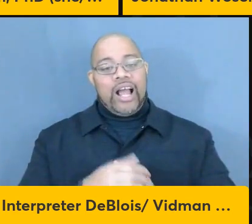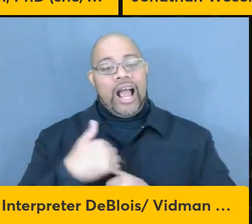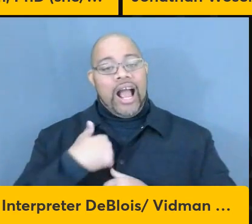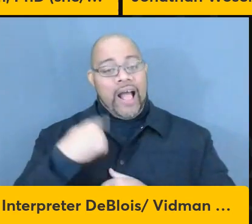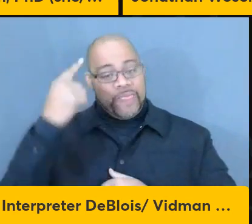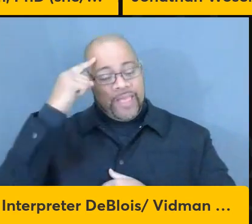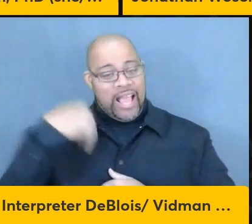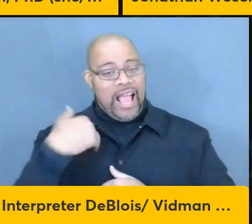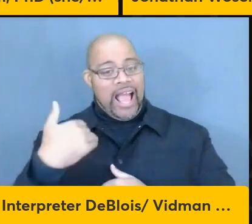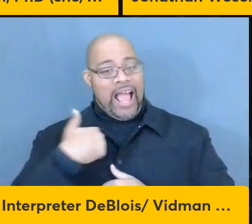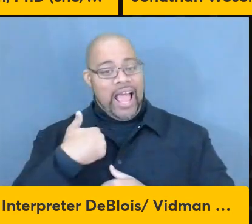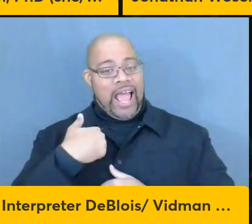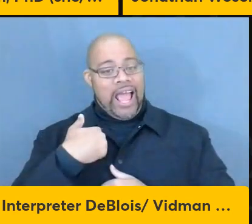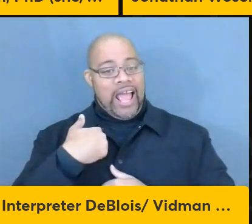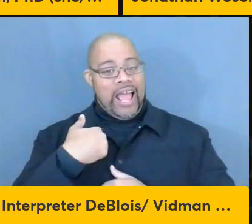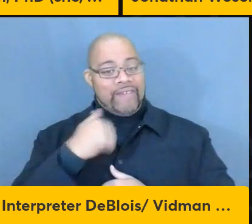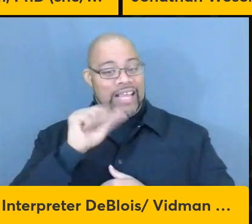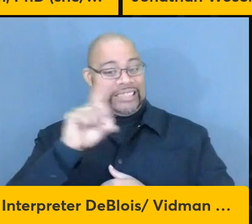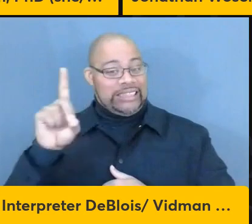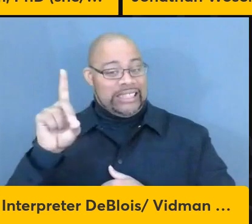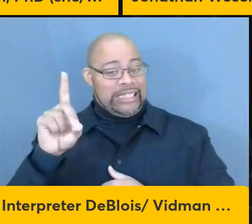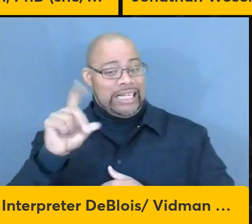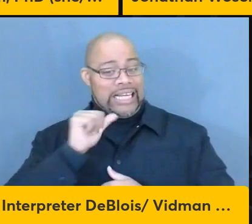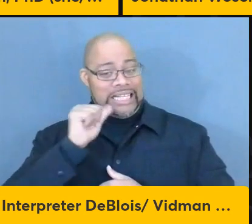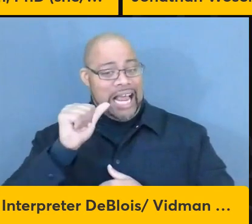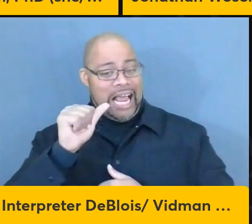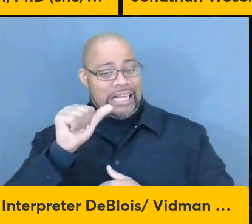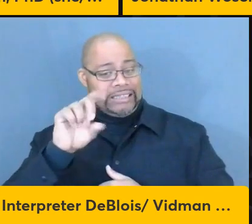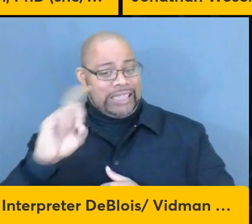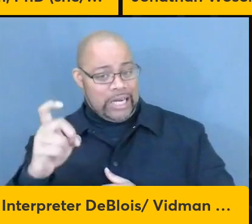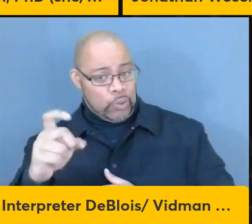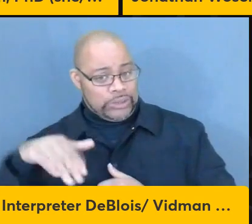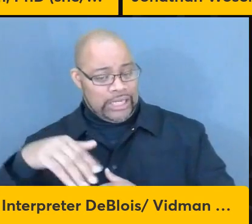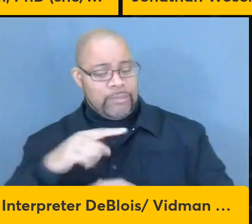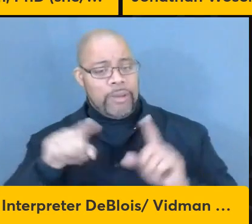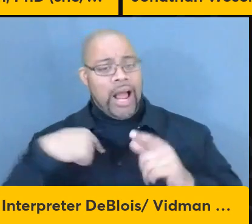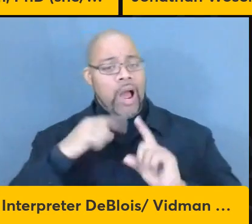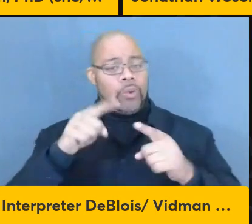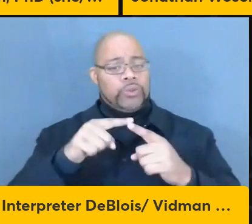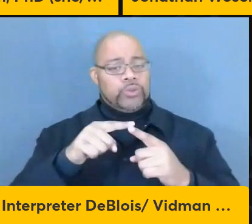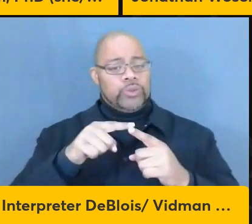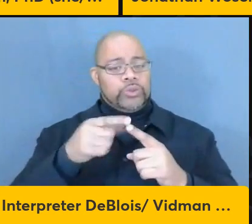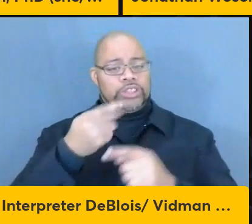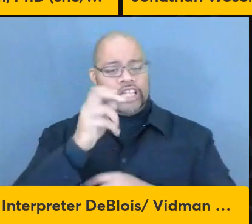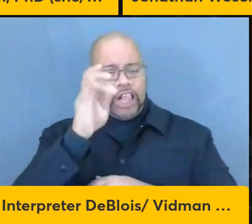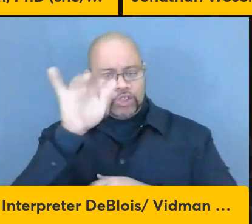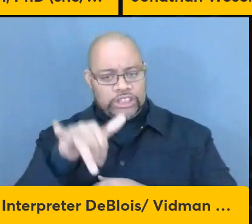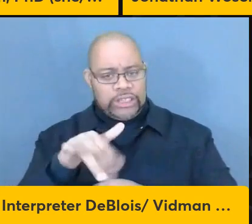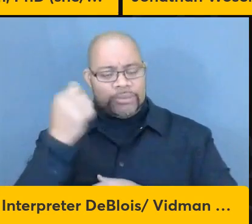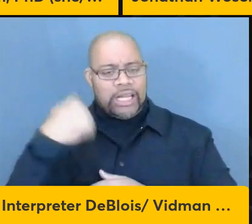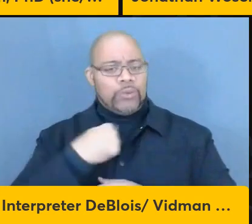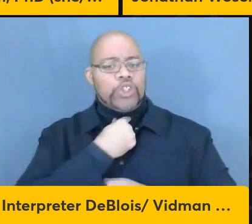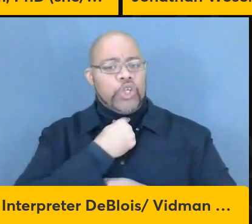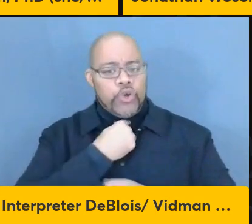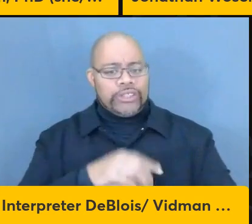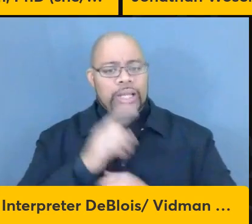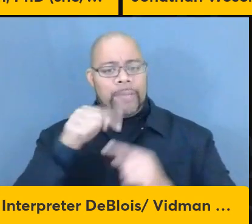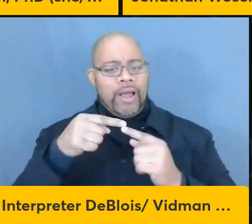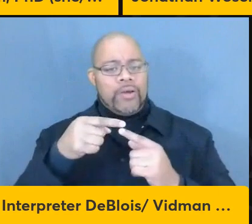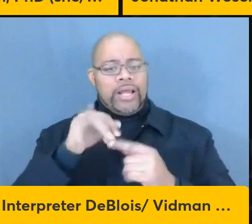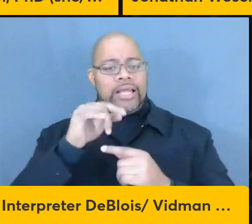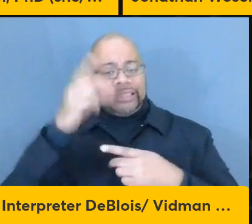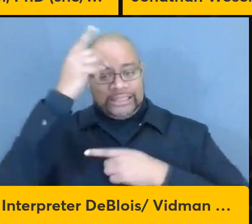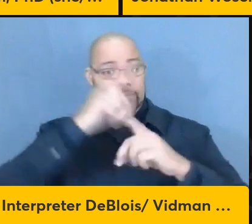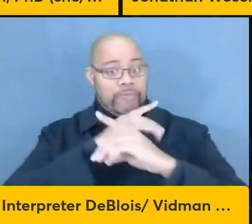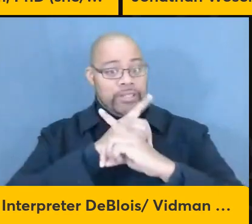think I have undiagnosed ADD. So the thing is, I went into immunology because I was curious about immunology.